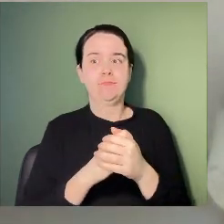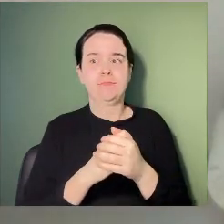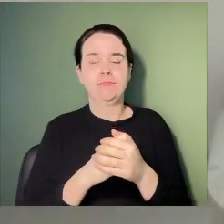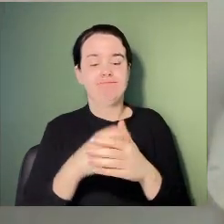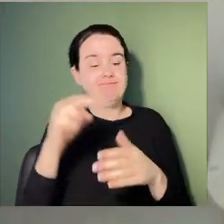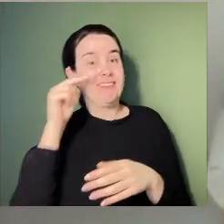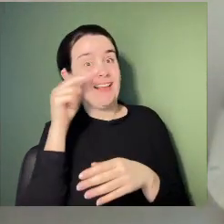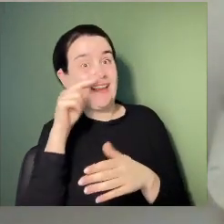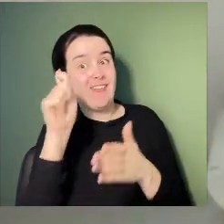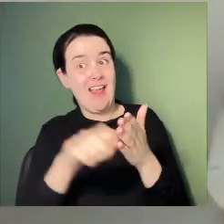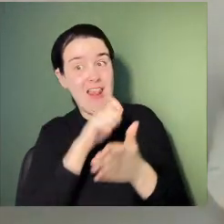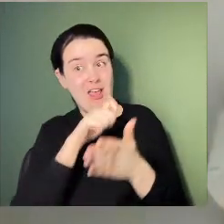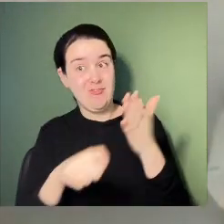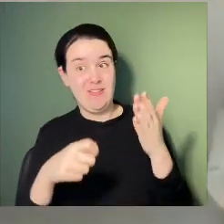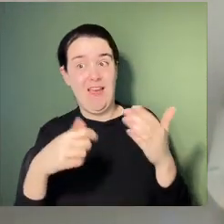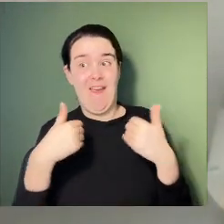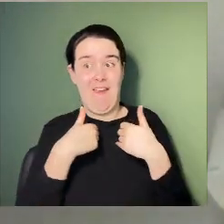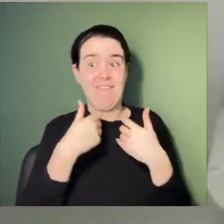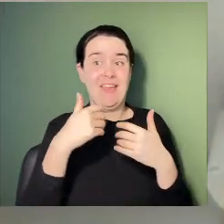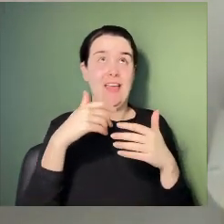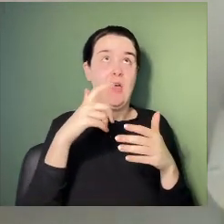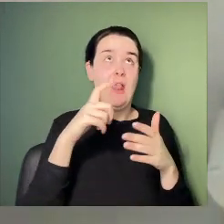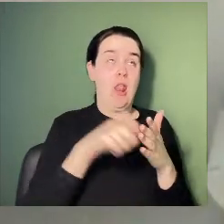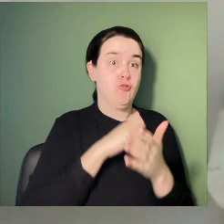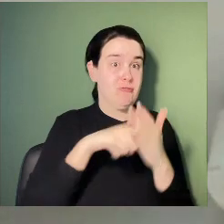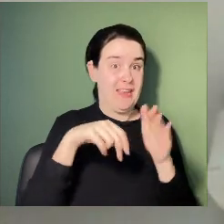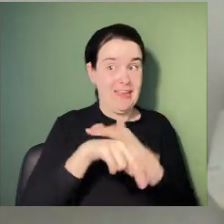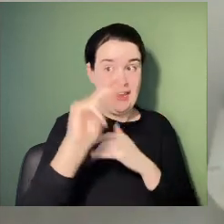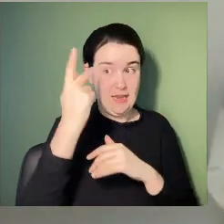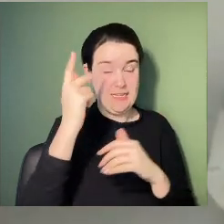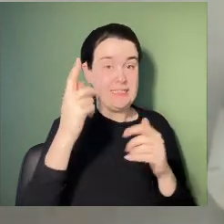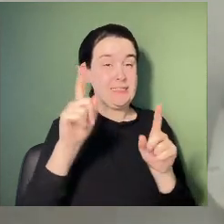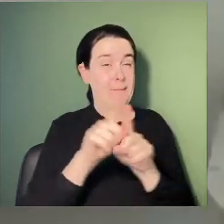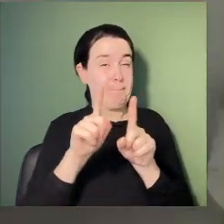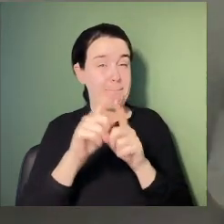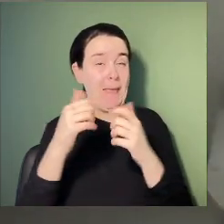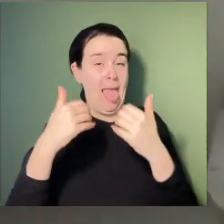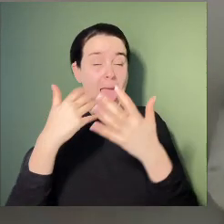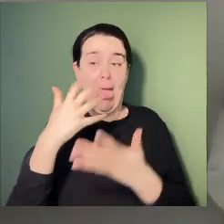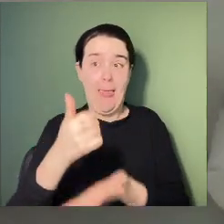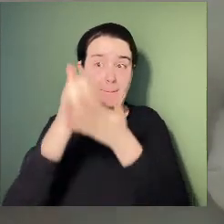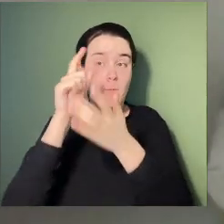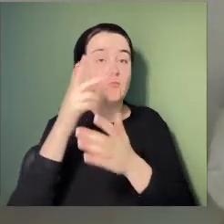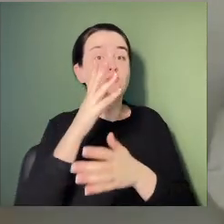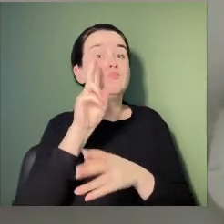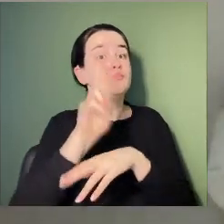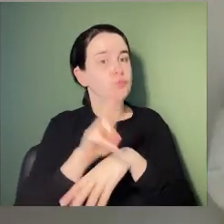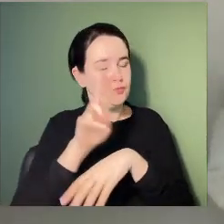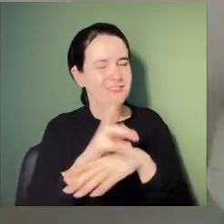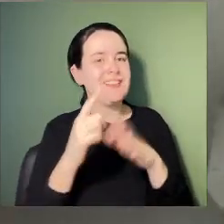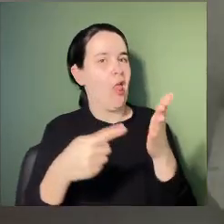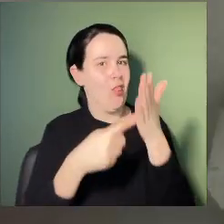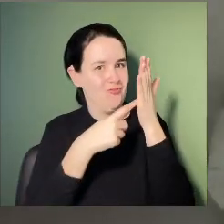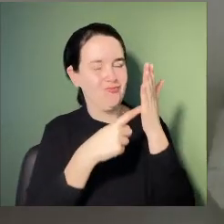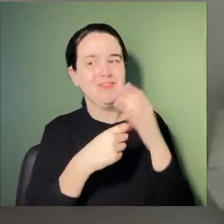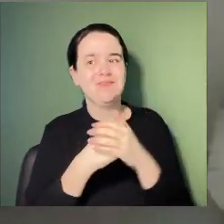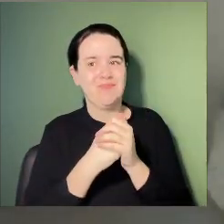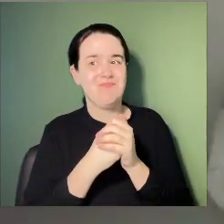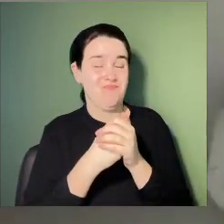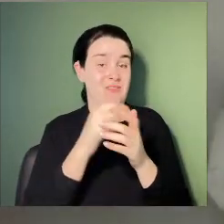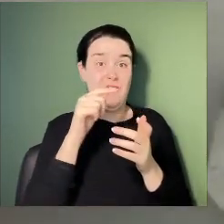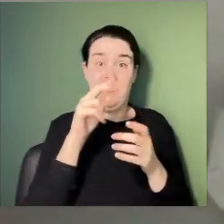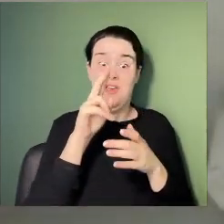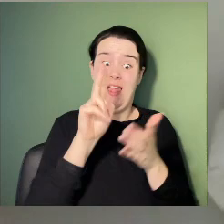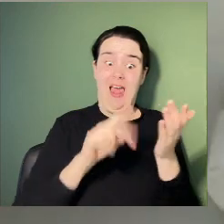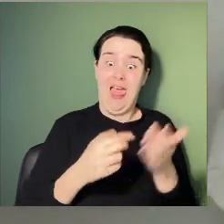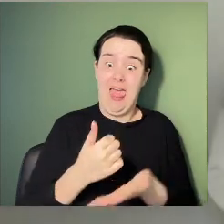election in Kenya that also held. Technology helps to raise awareness. Technology helps